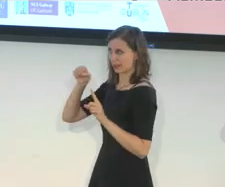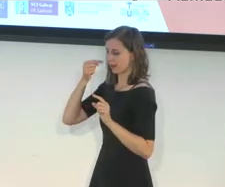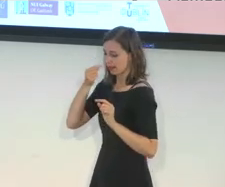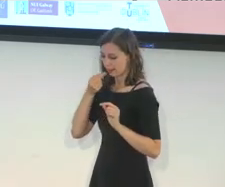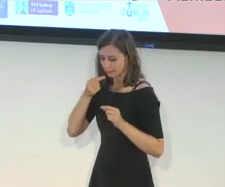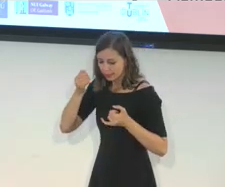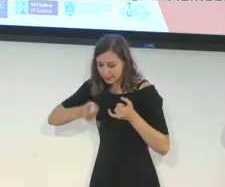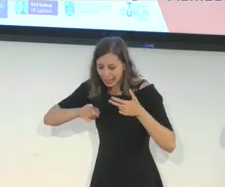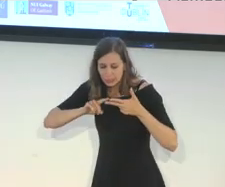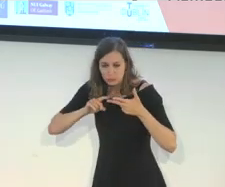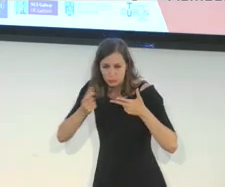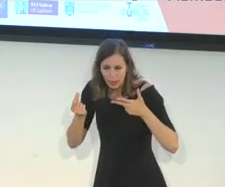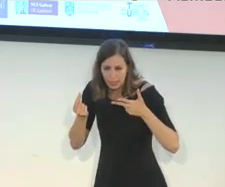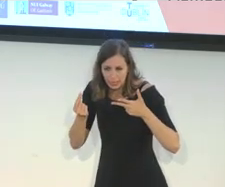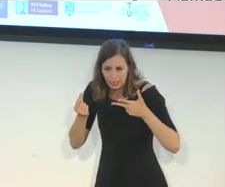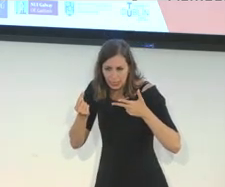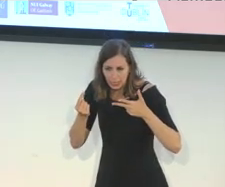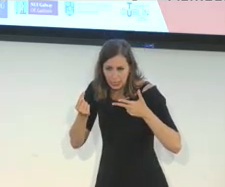This